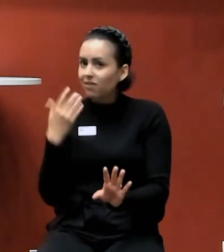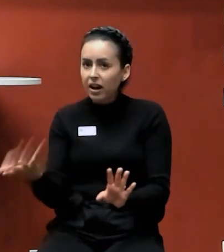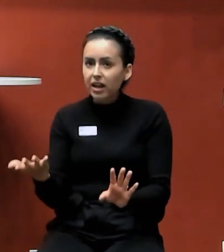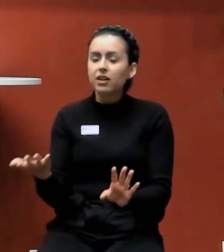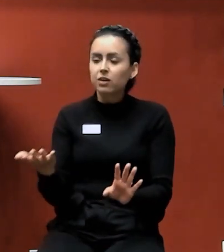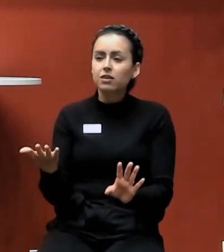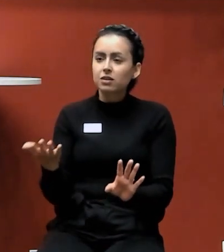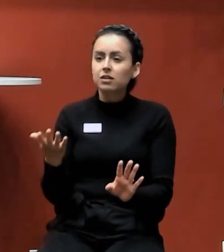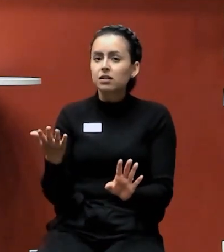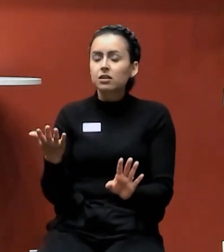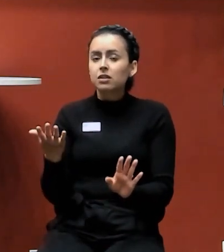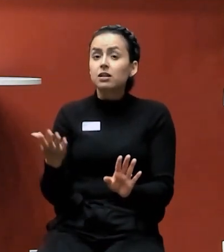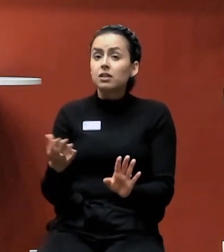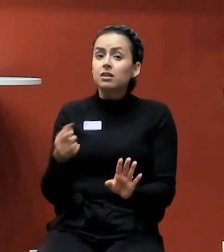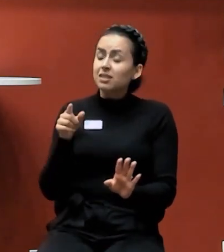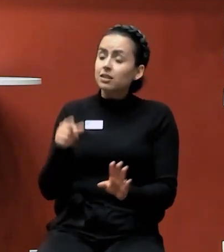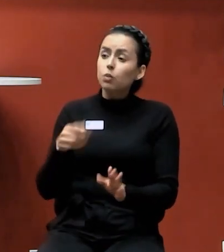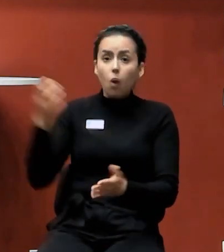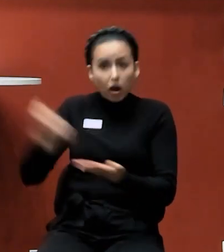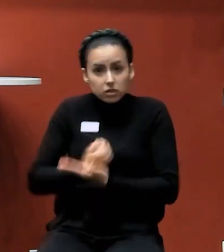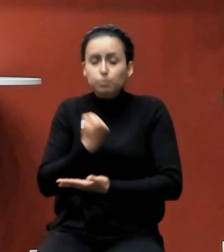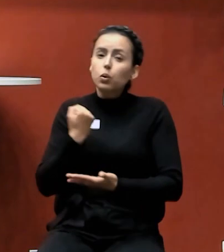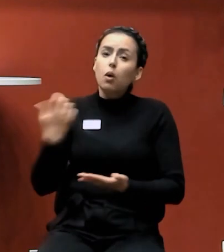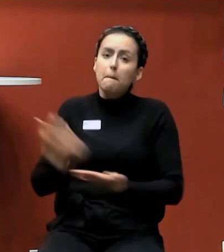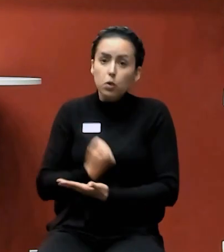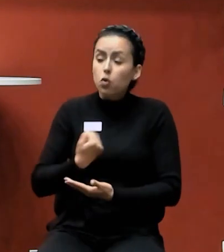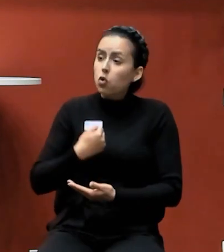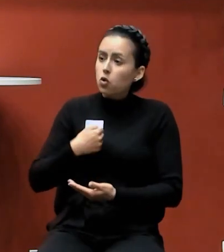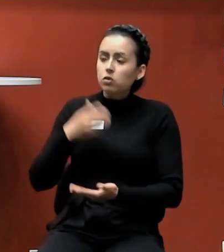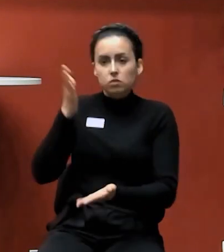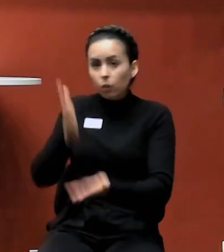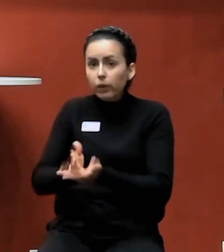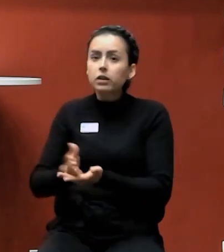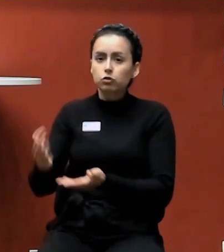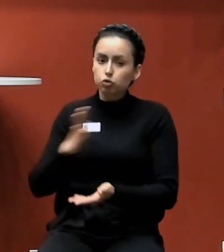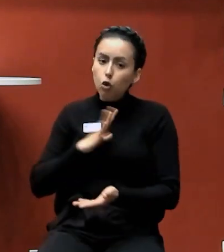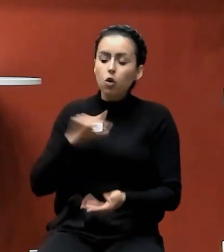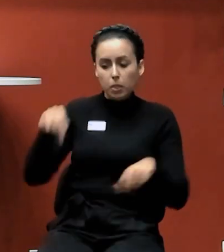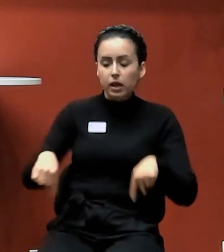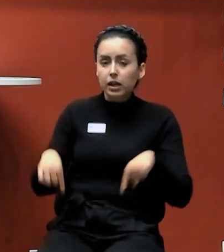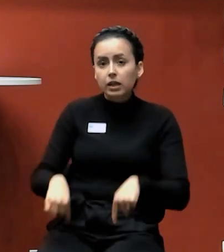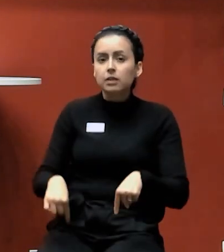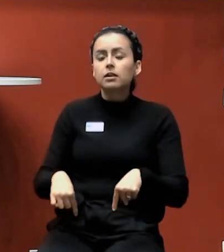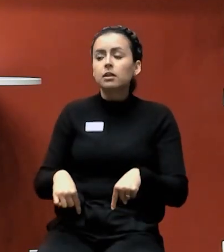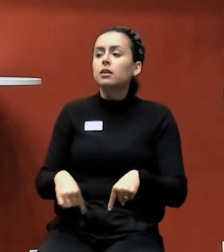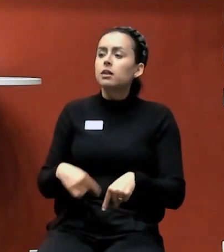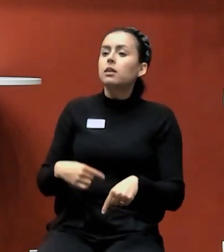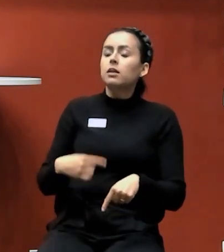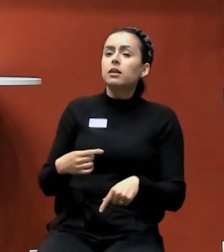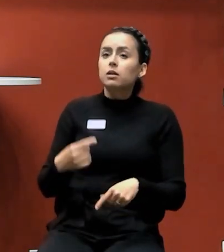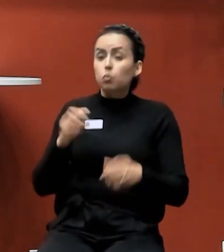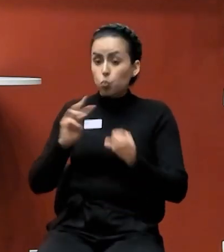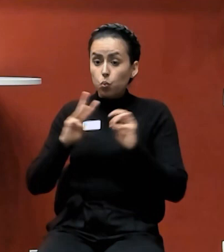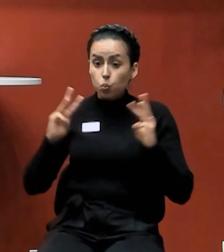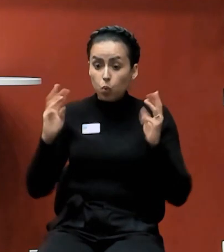No, it's not nice. It's deserved. You're here because you bring who you are to the